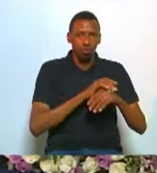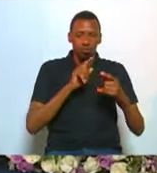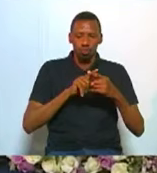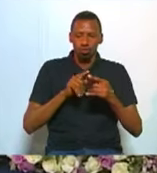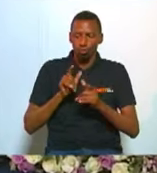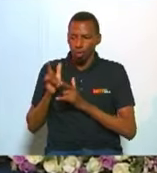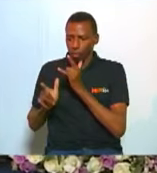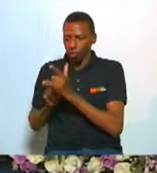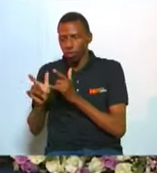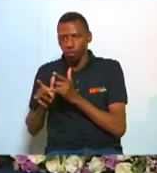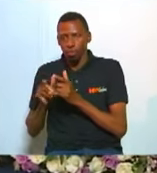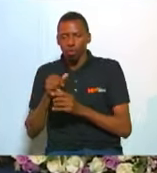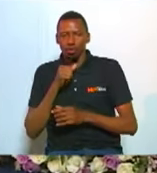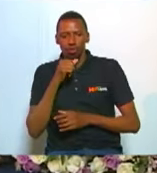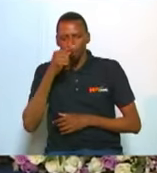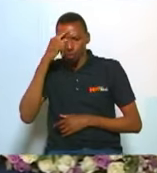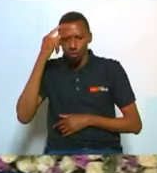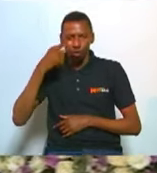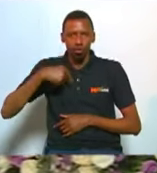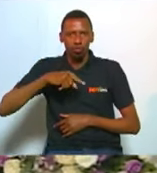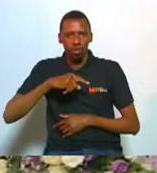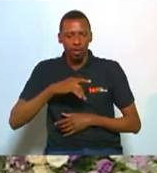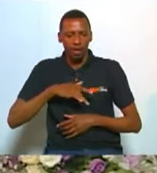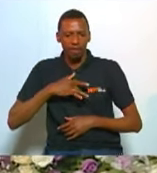it, but because it's good doing it.